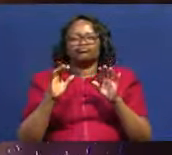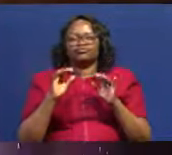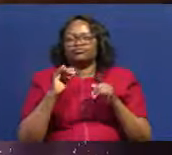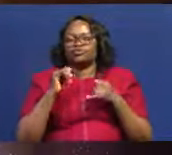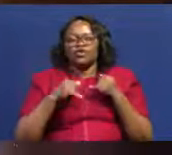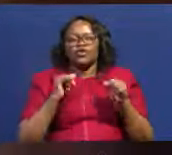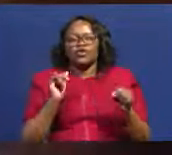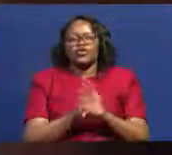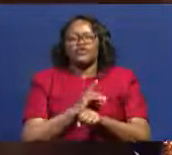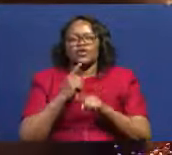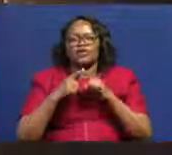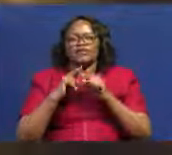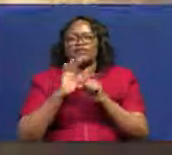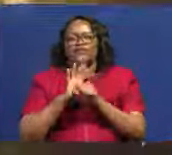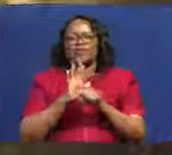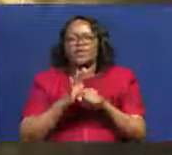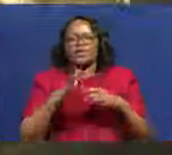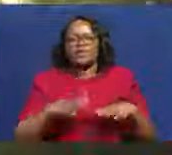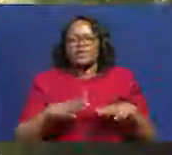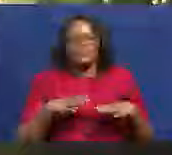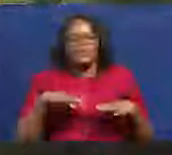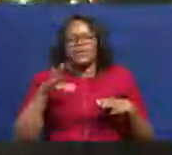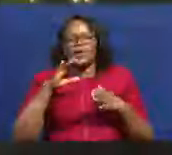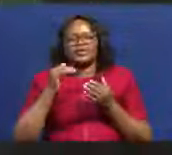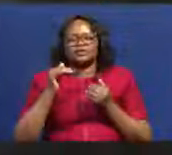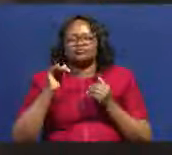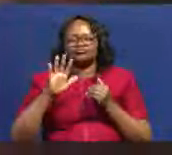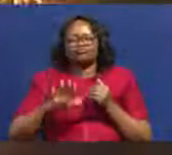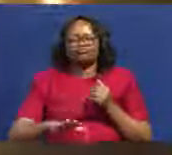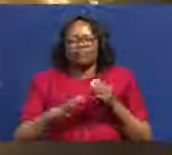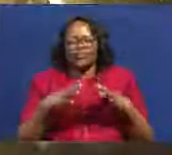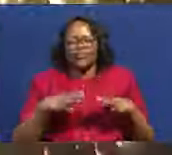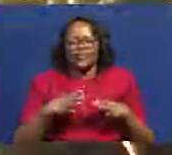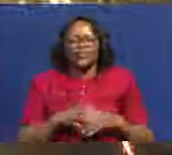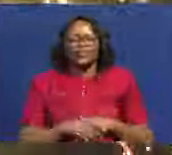experience for many, especially the young ones.